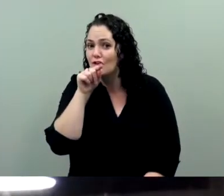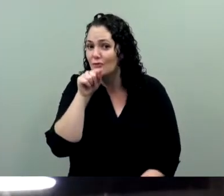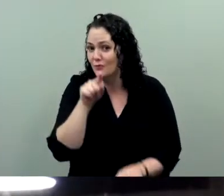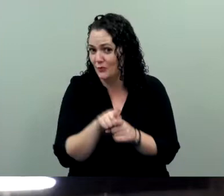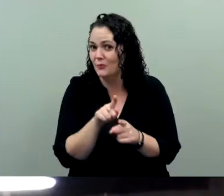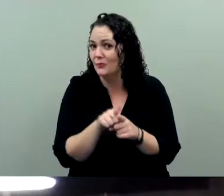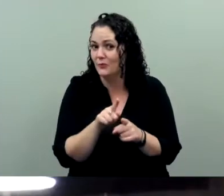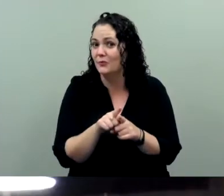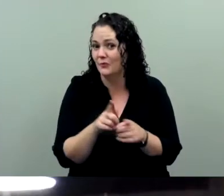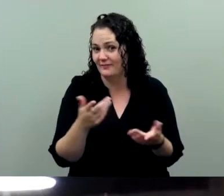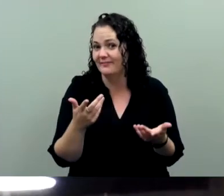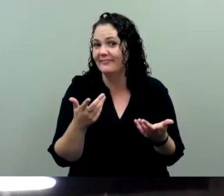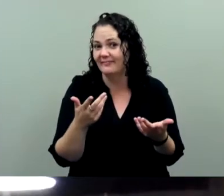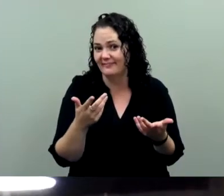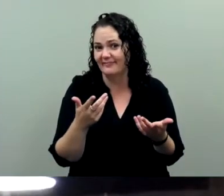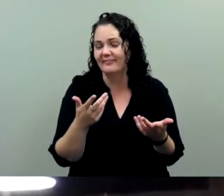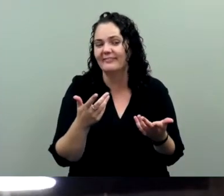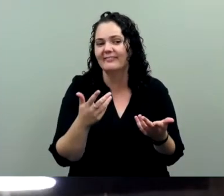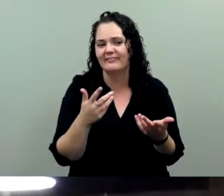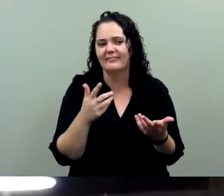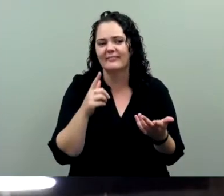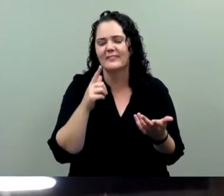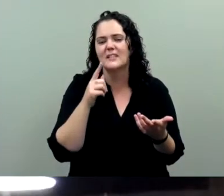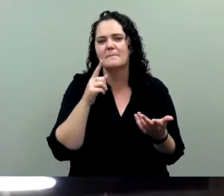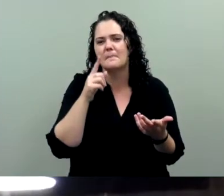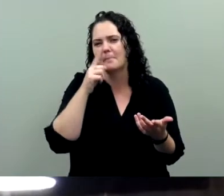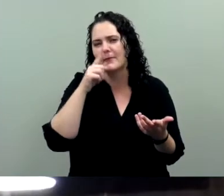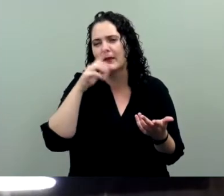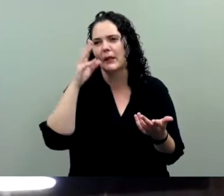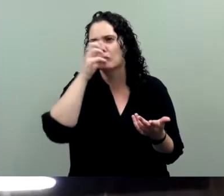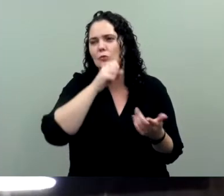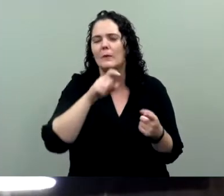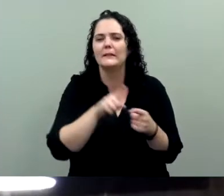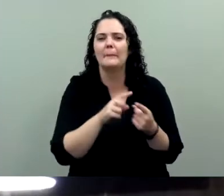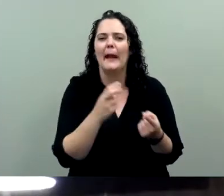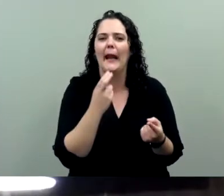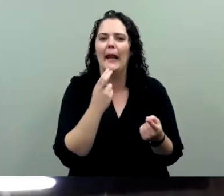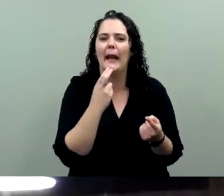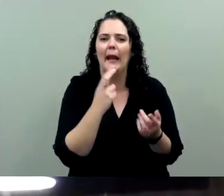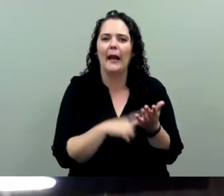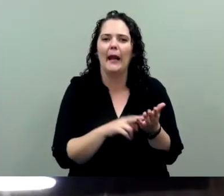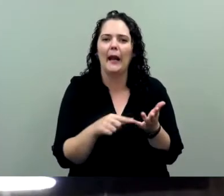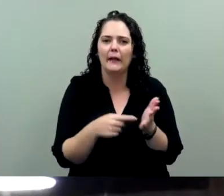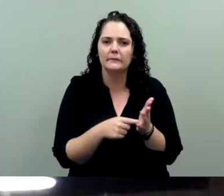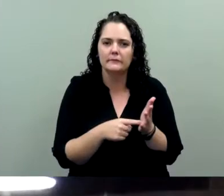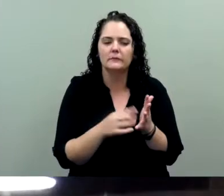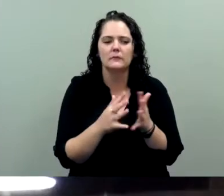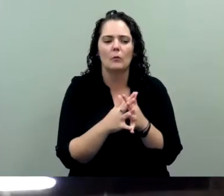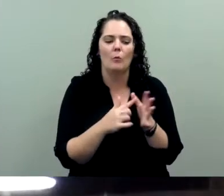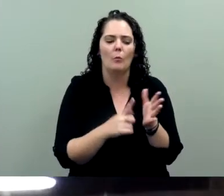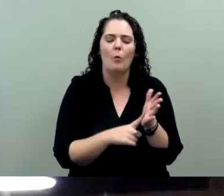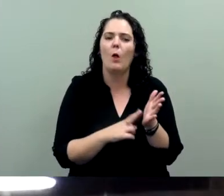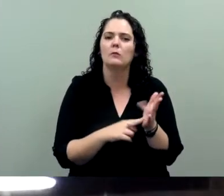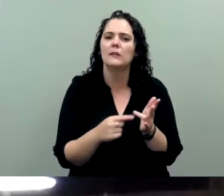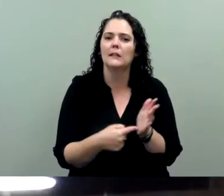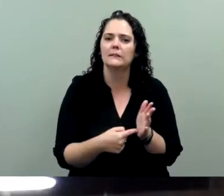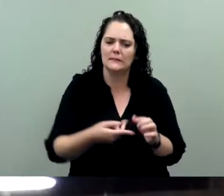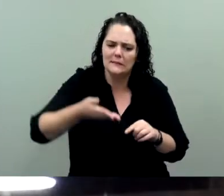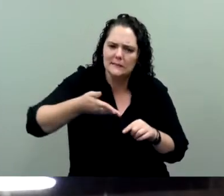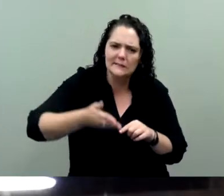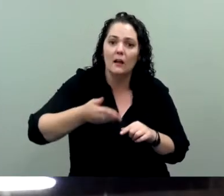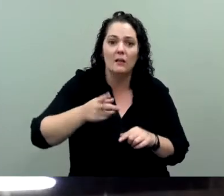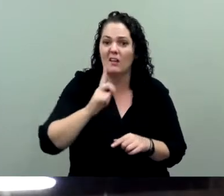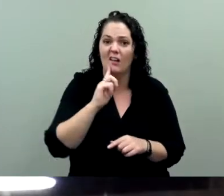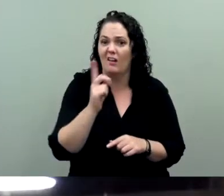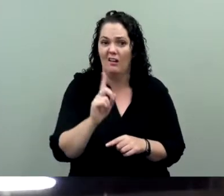cutting, trying to cut through a walnut, or trying to cut through a peach pit or something like that. But it's actually quite a bit easier to chop than that. And then you want